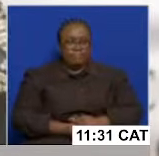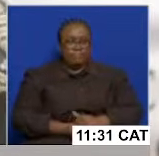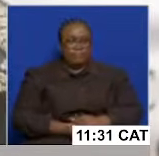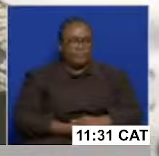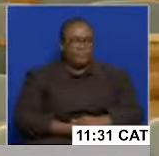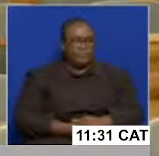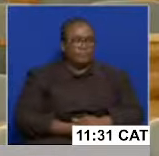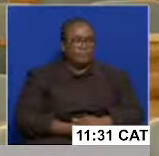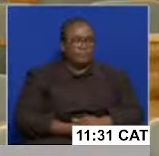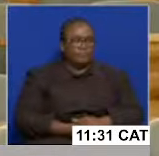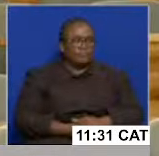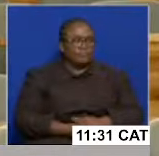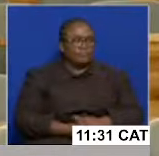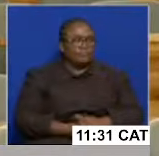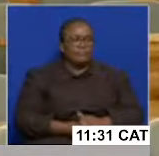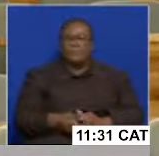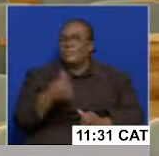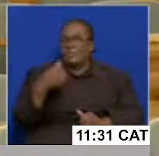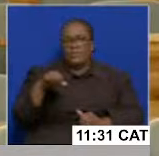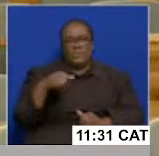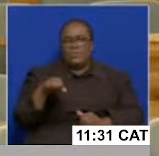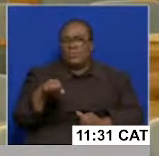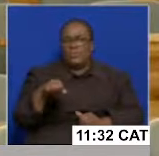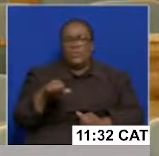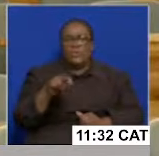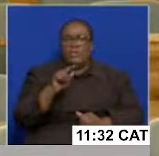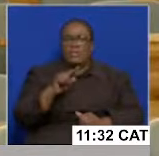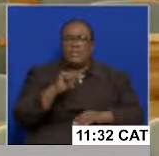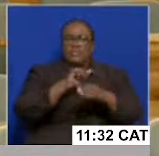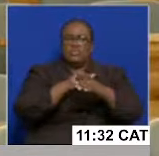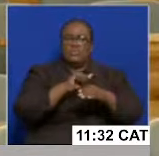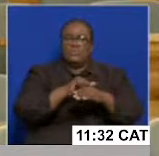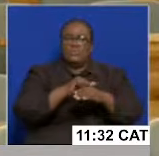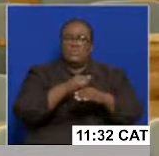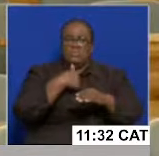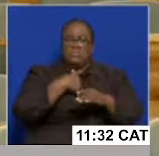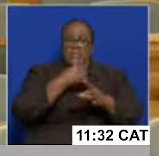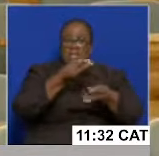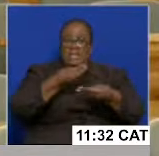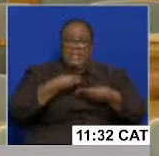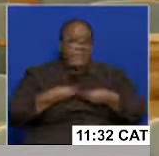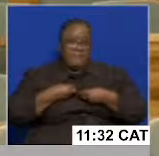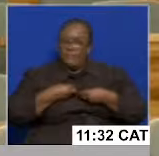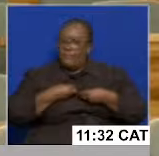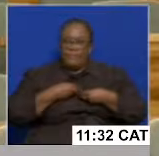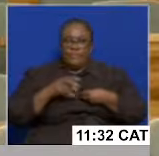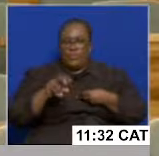No, they didn't hand over the stones to me in the Caesar form.